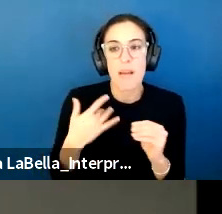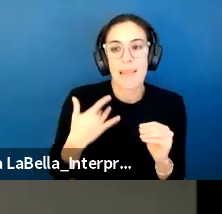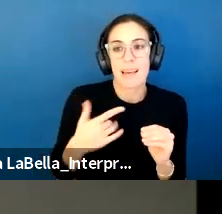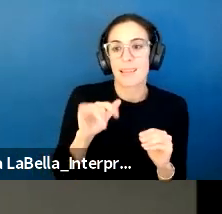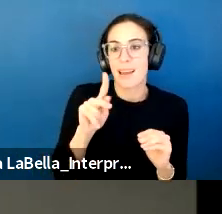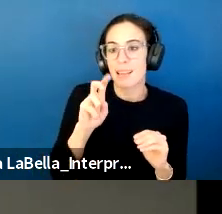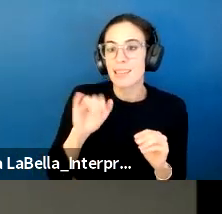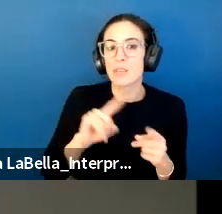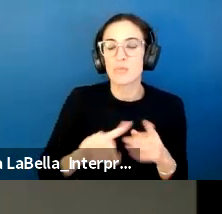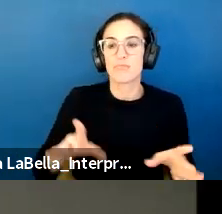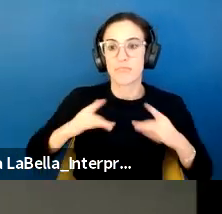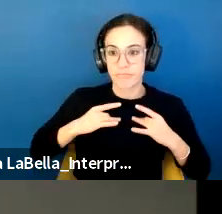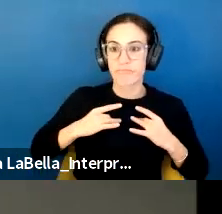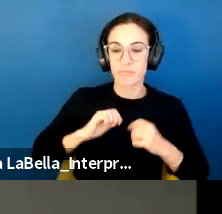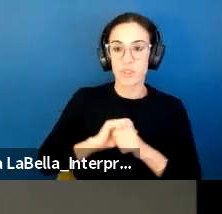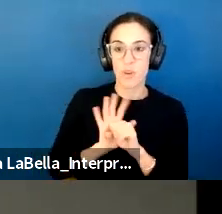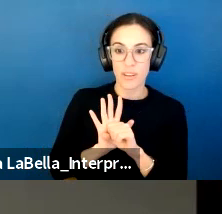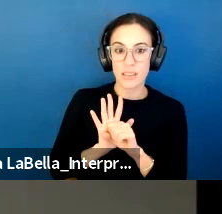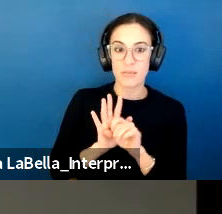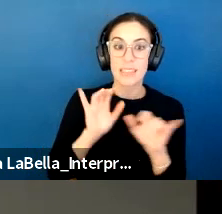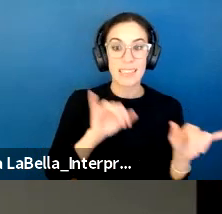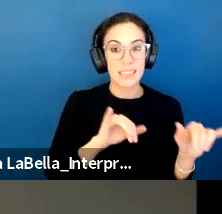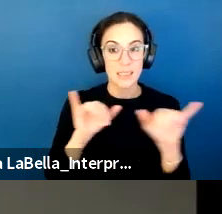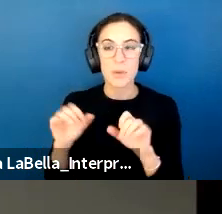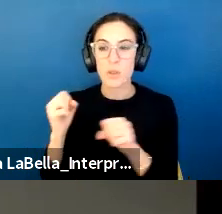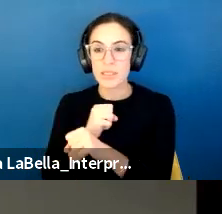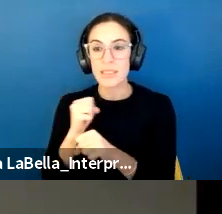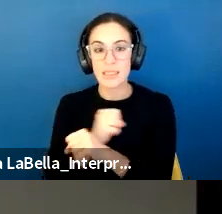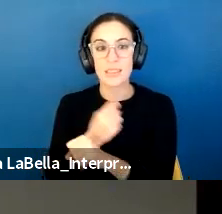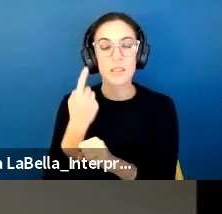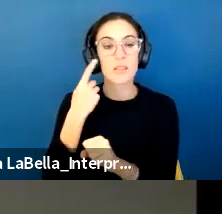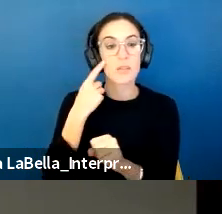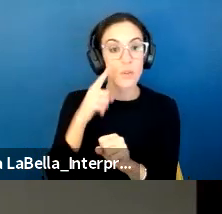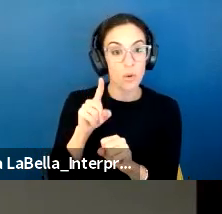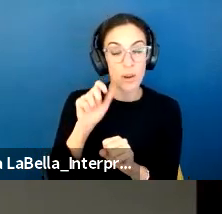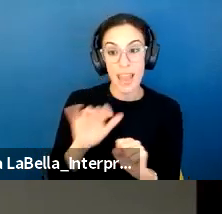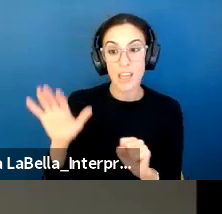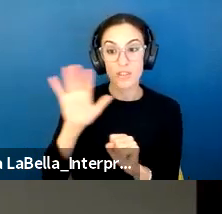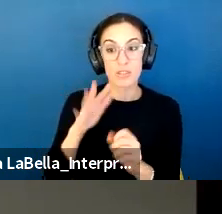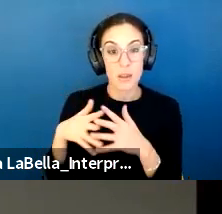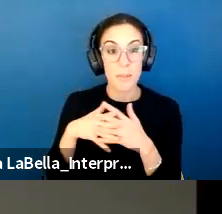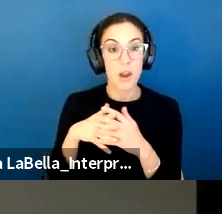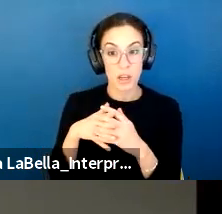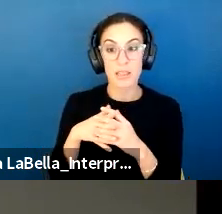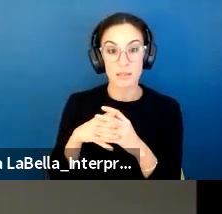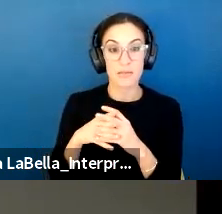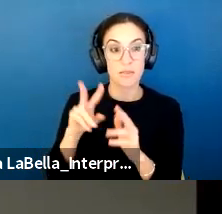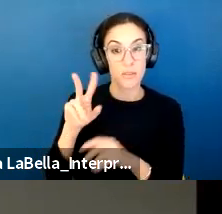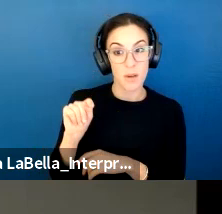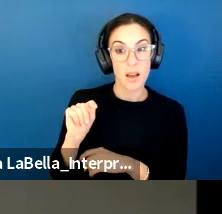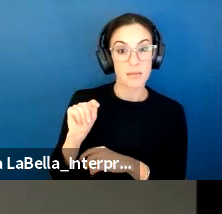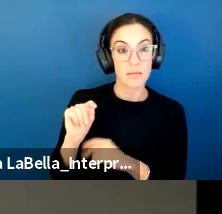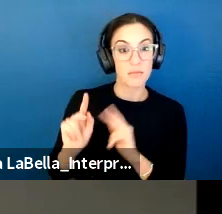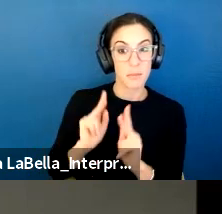COVID-19. There were similar statistics for Asian Americans in Vermont. And